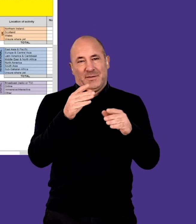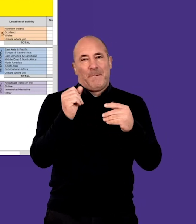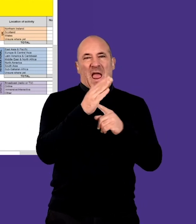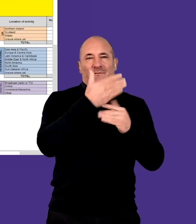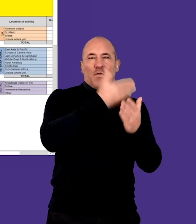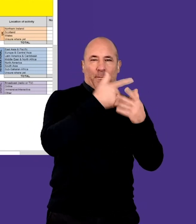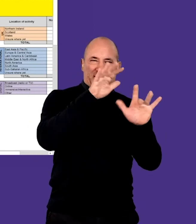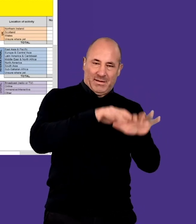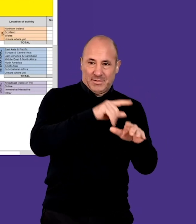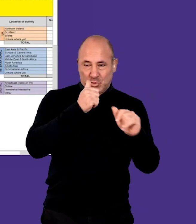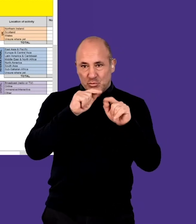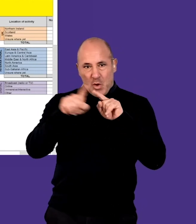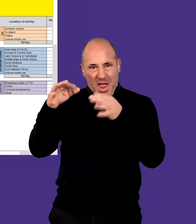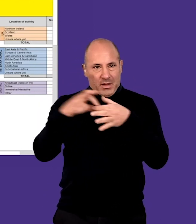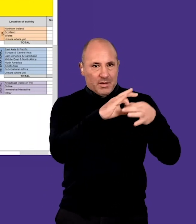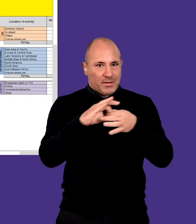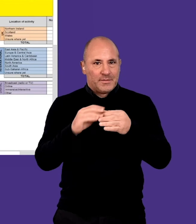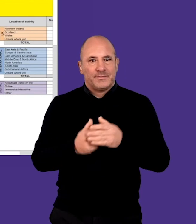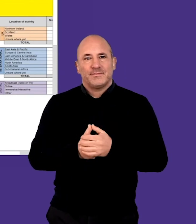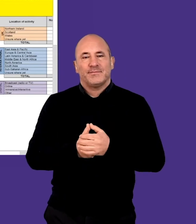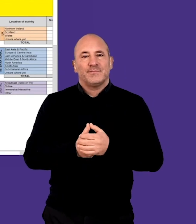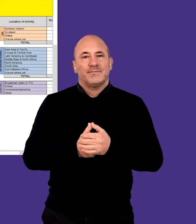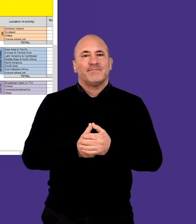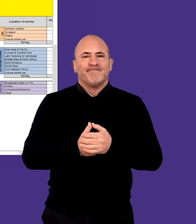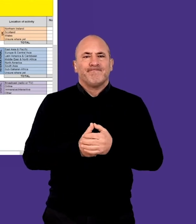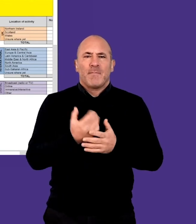success measures that you provided on the main activity form.